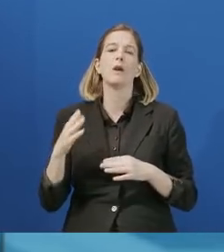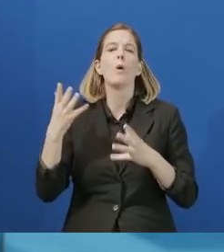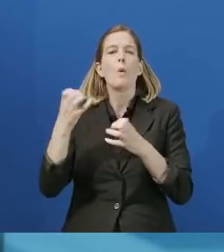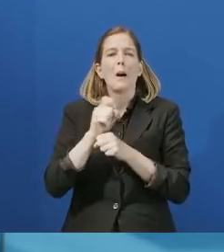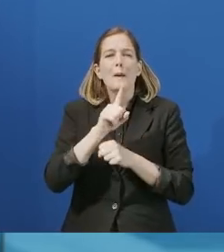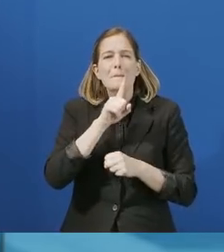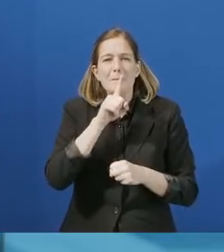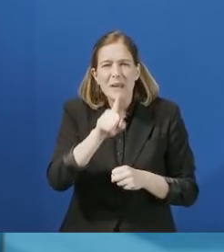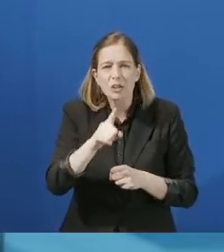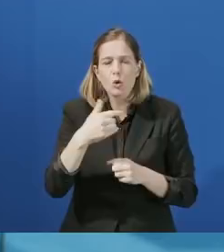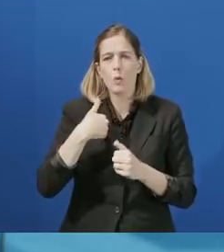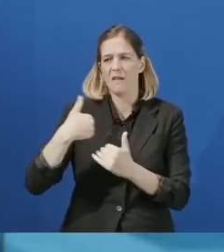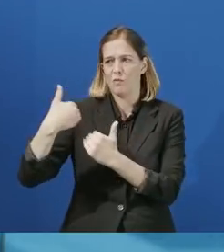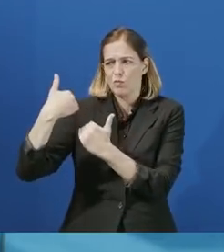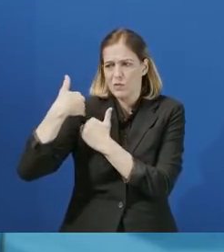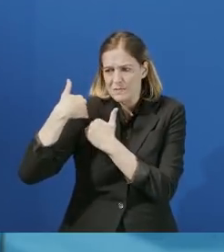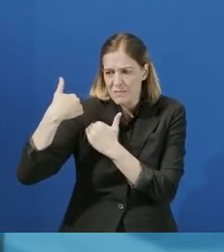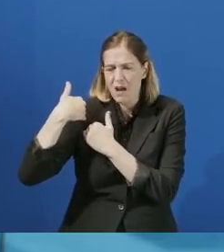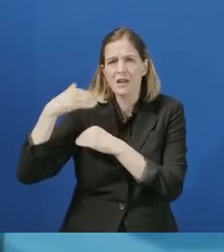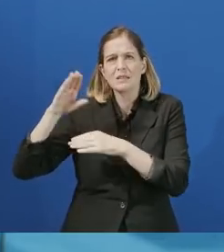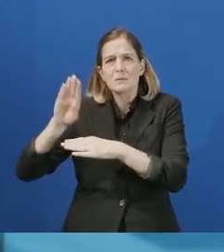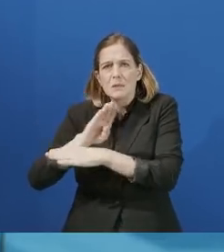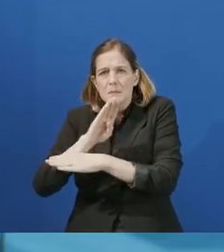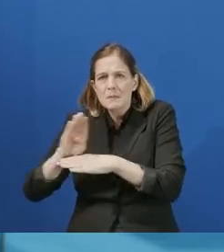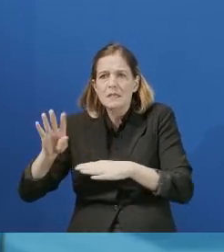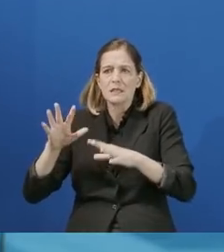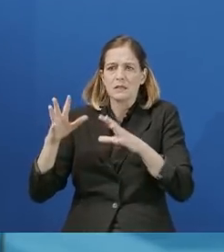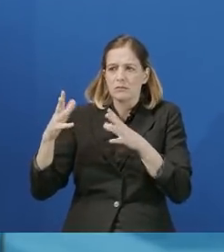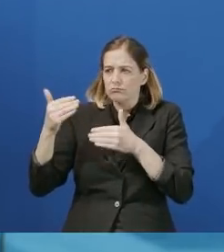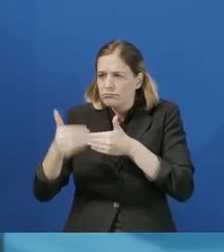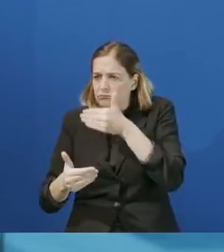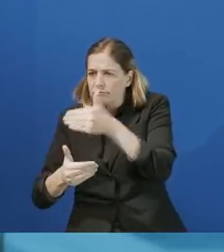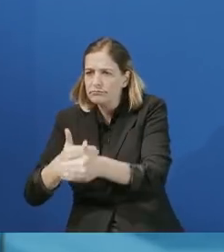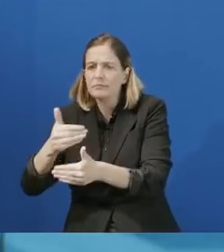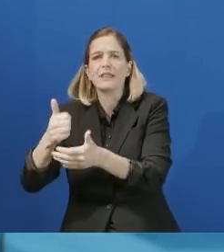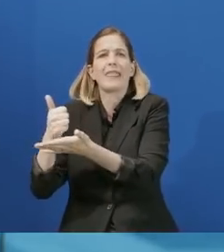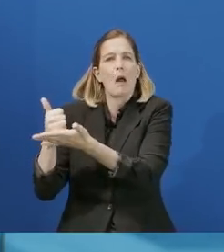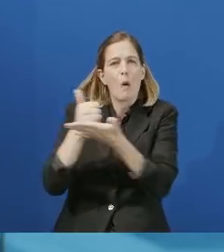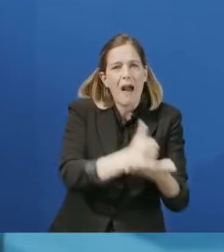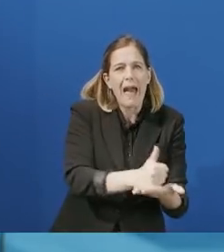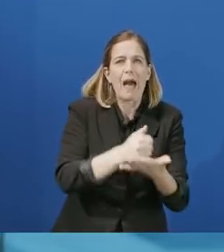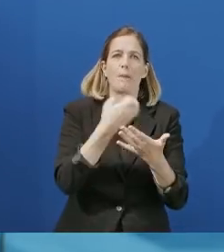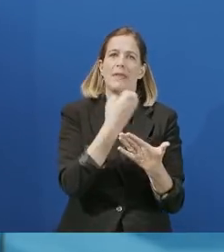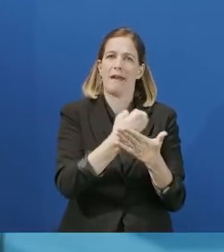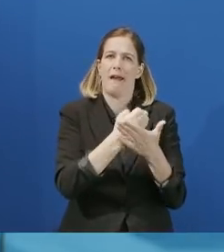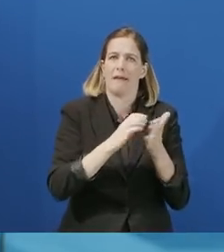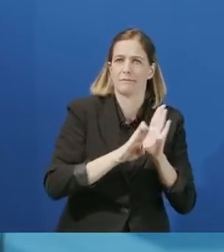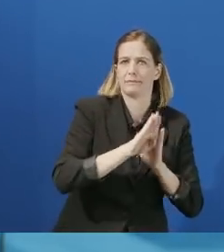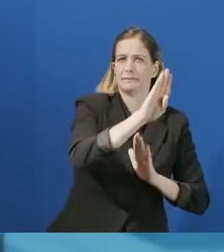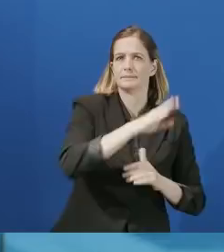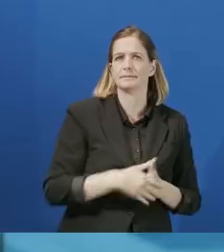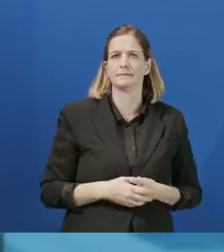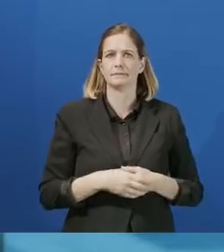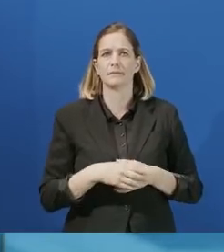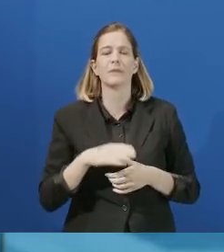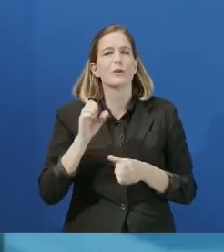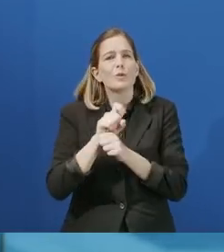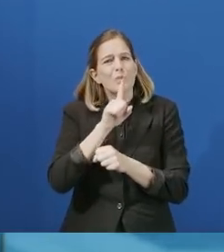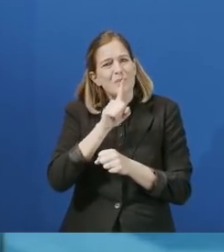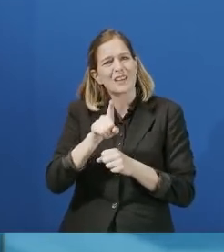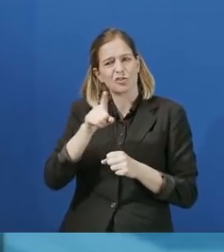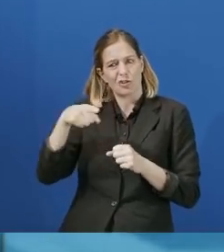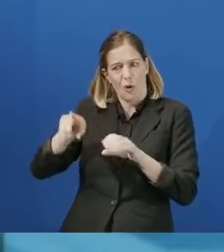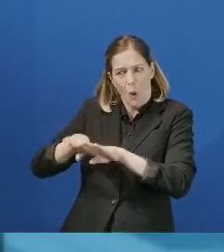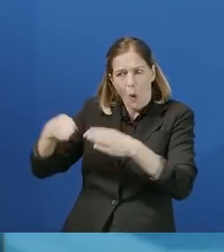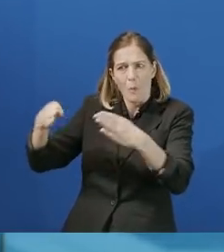our economy. So to do that, they're going to have to feel safe. And the 30% that I talked about that aren't going to, according to